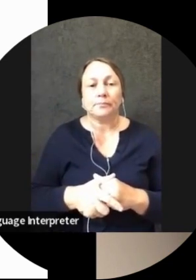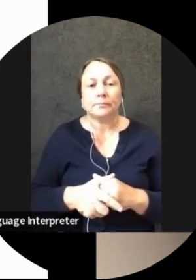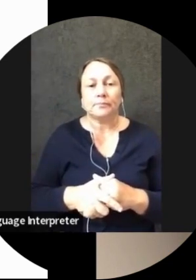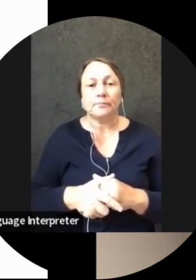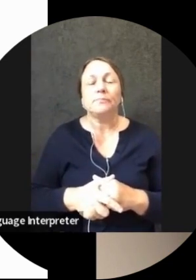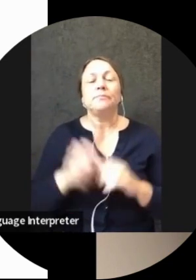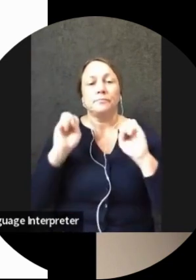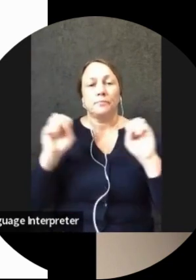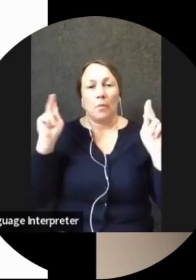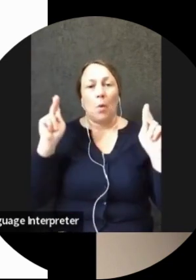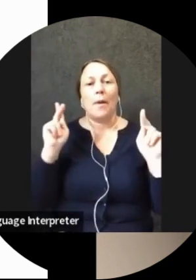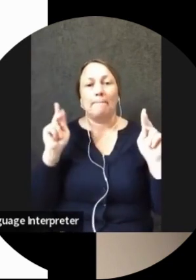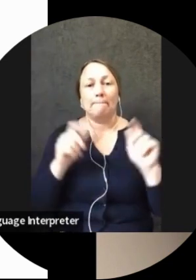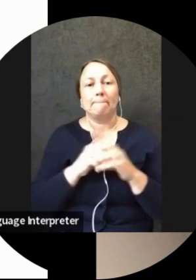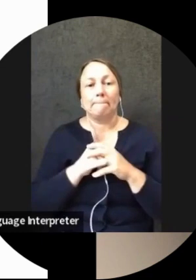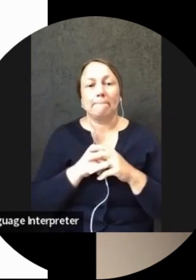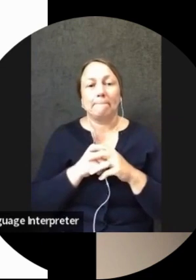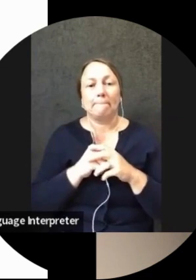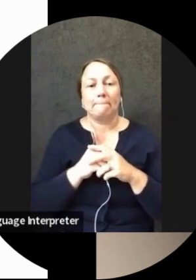Okay.